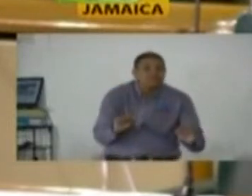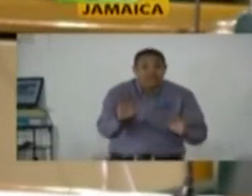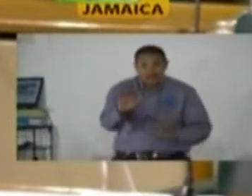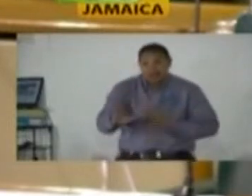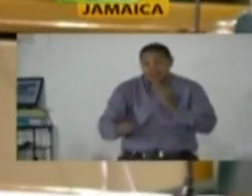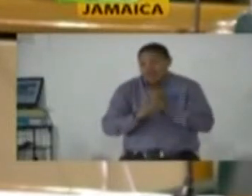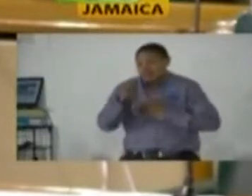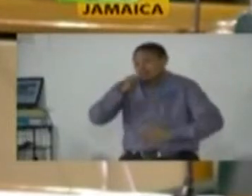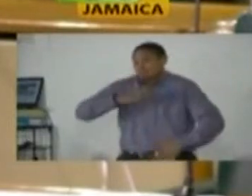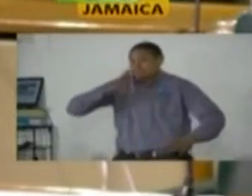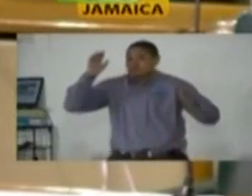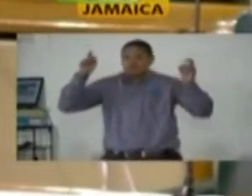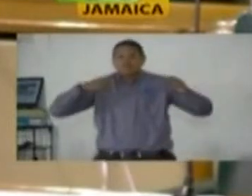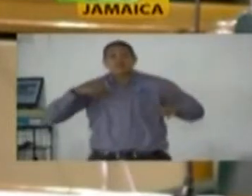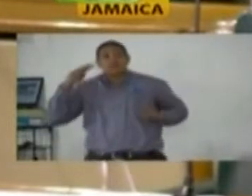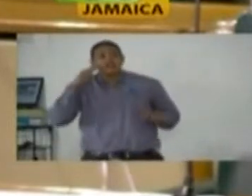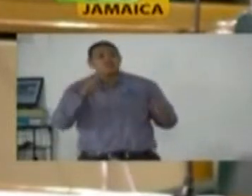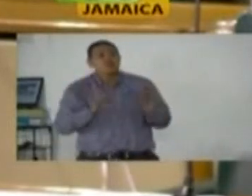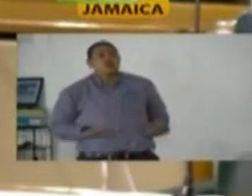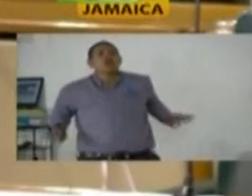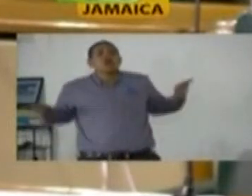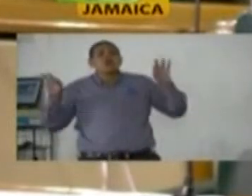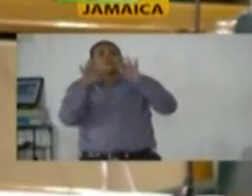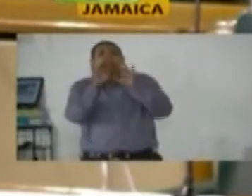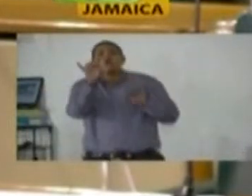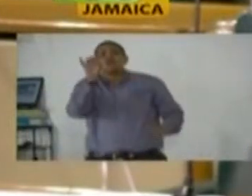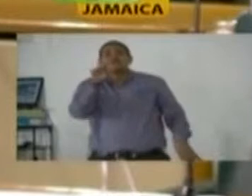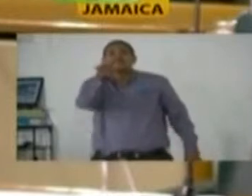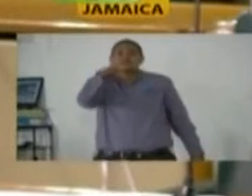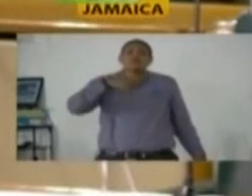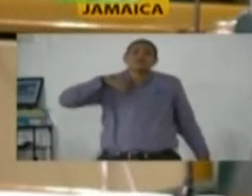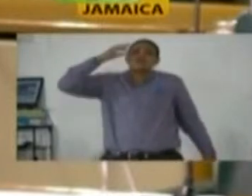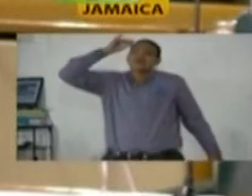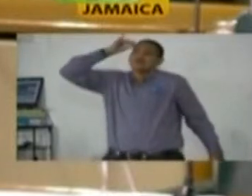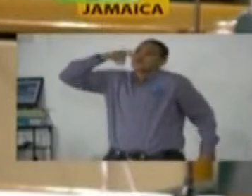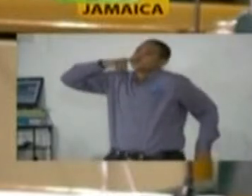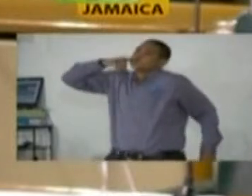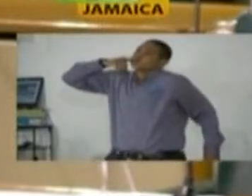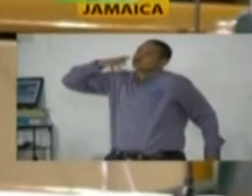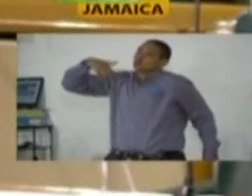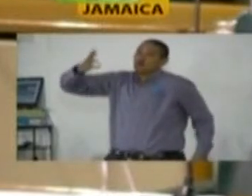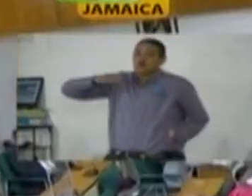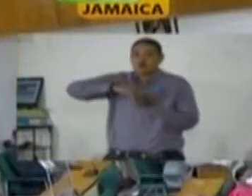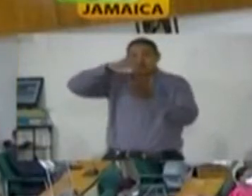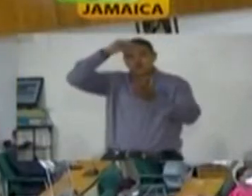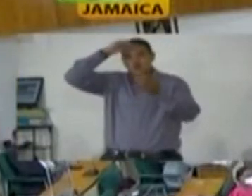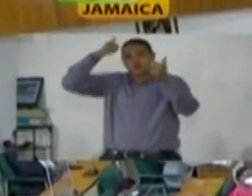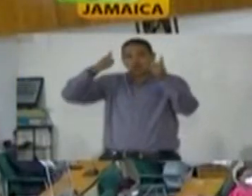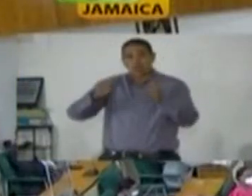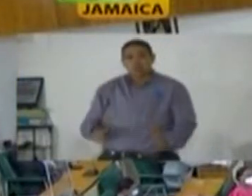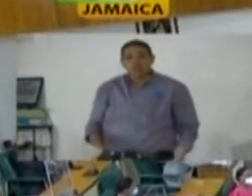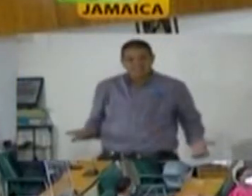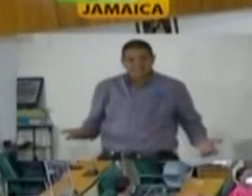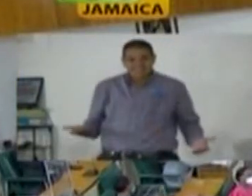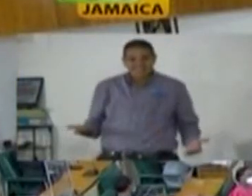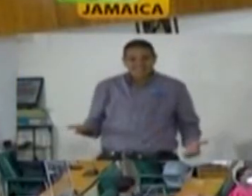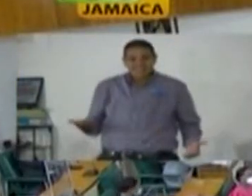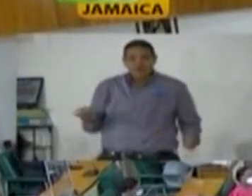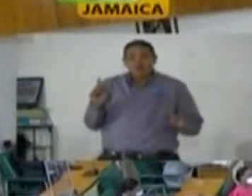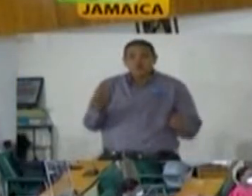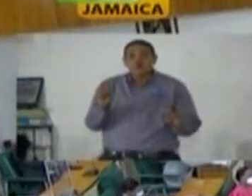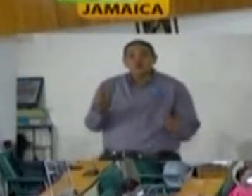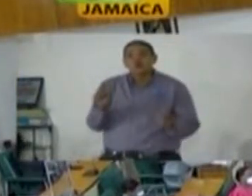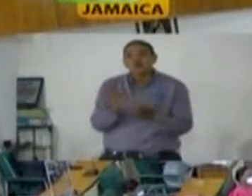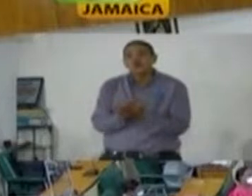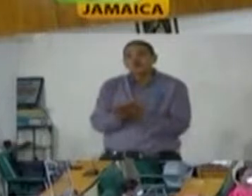turn now to an important concern that we all have, and that is learning loss because of reduced access and